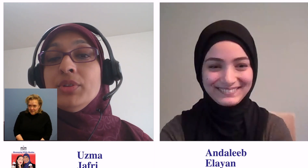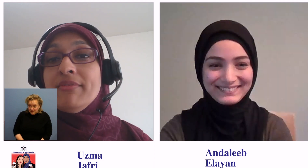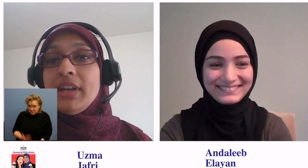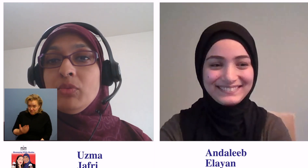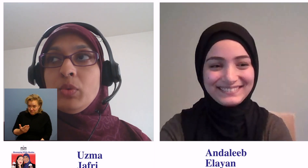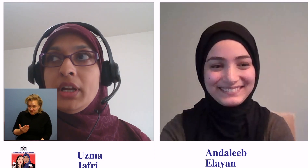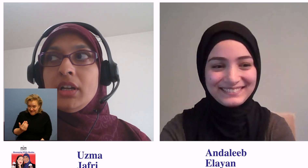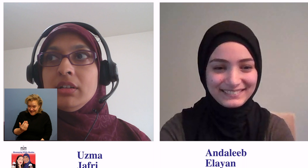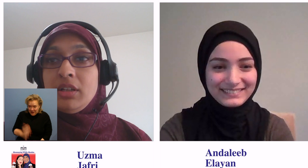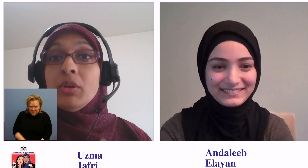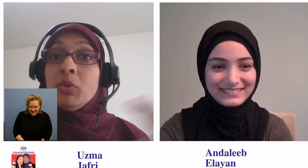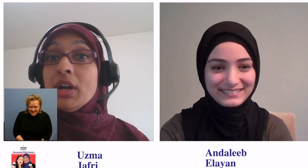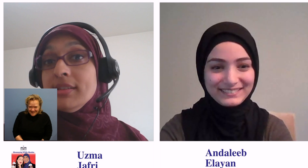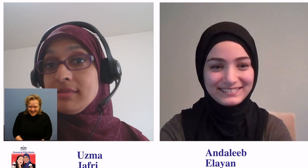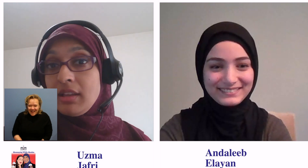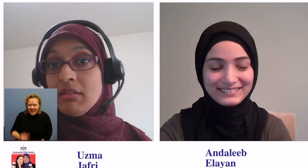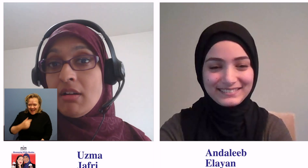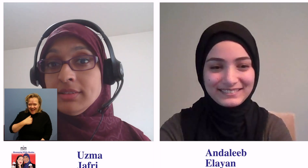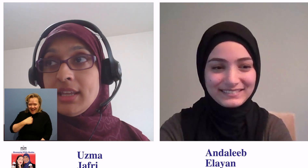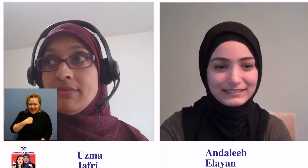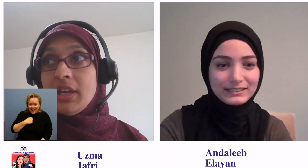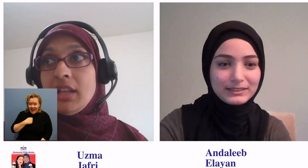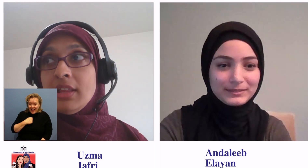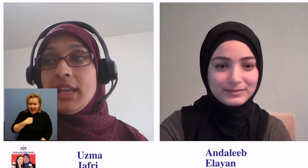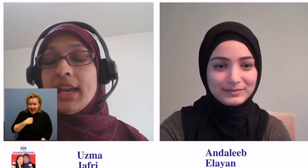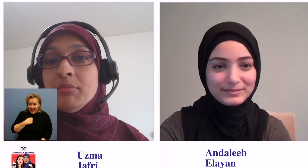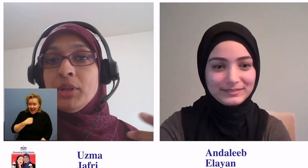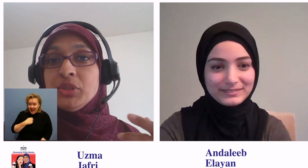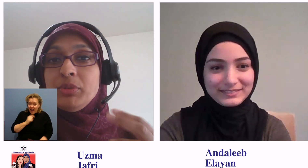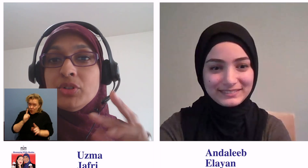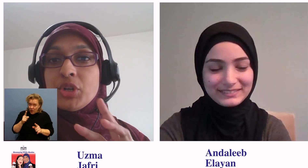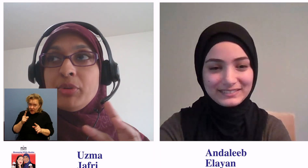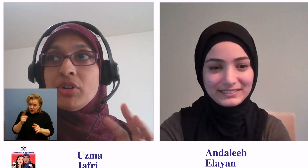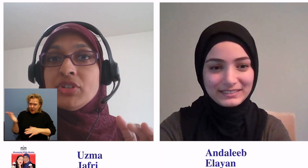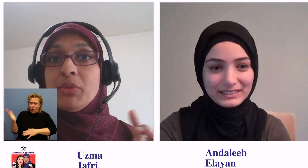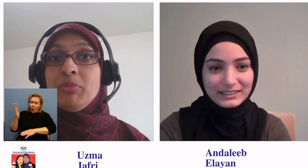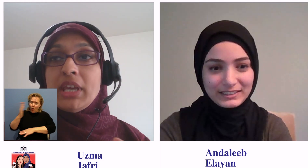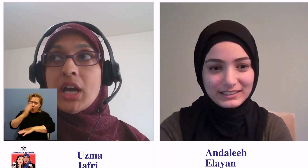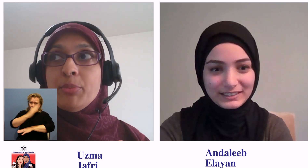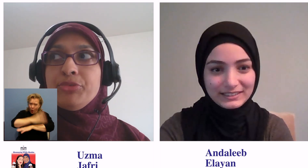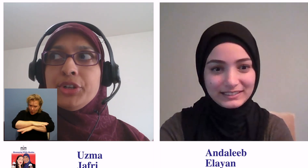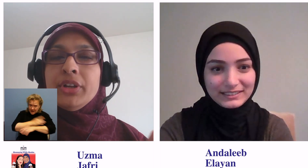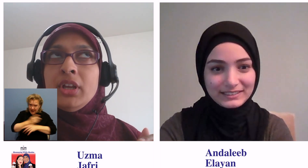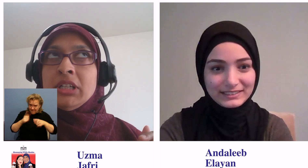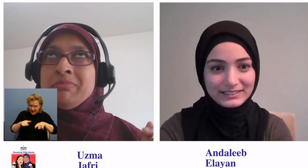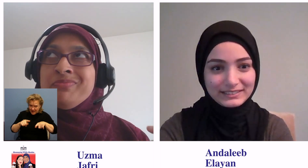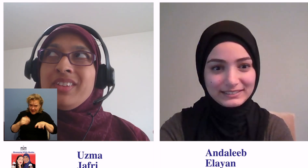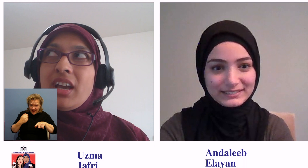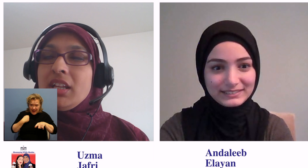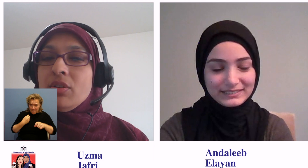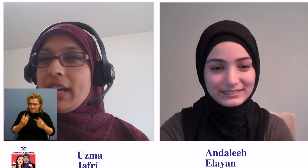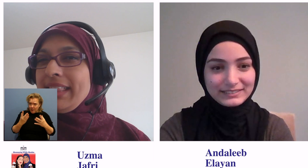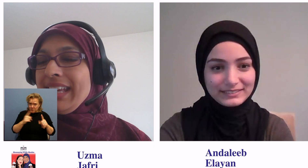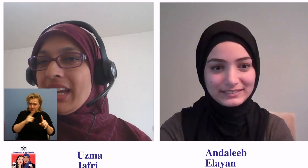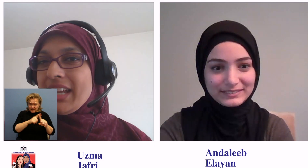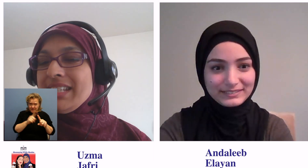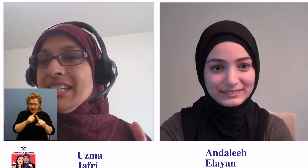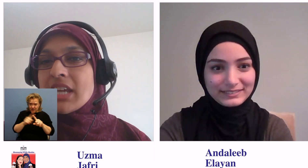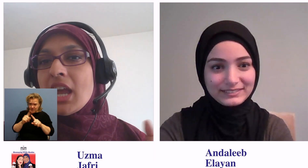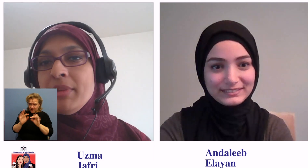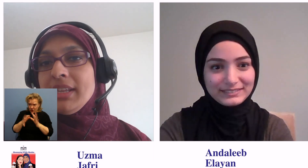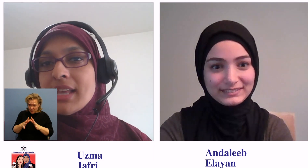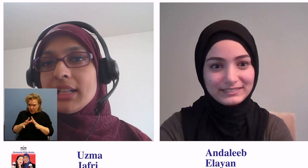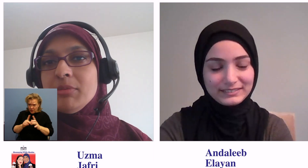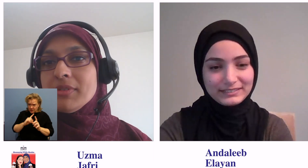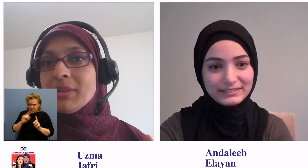I've been to an event where, you know, it was like an all day event. And they had multiple interpreters. they would be up for, you know, I think I